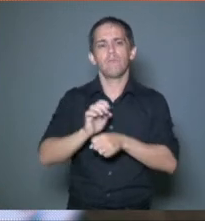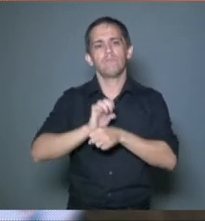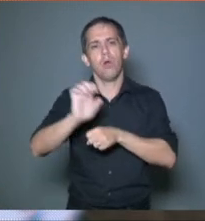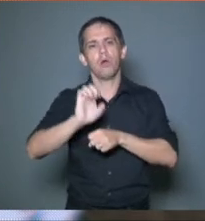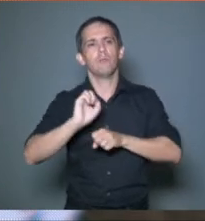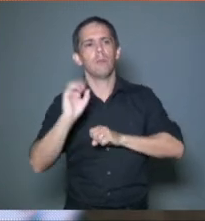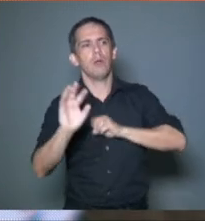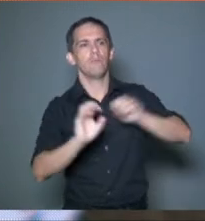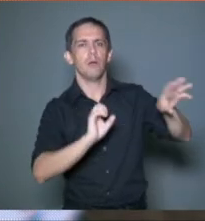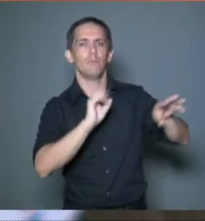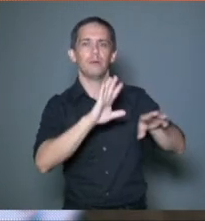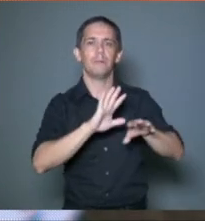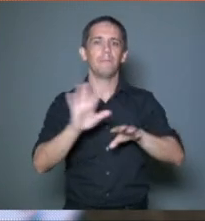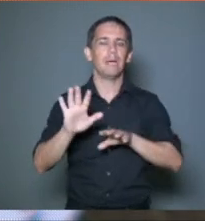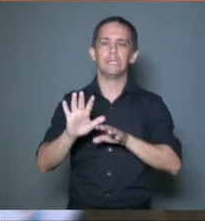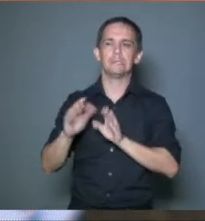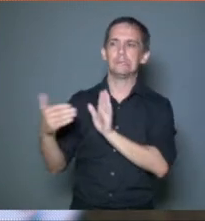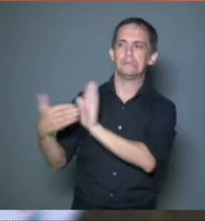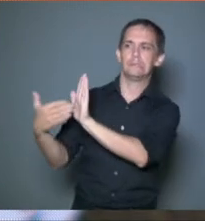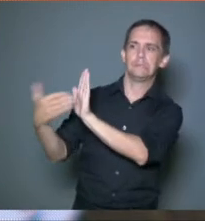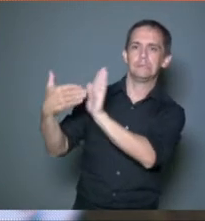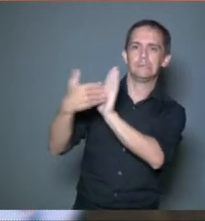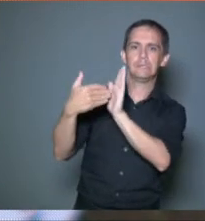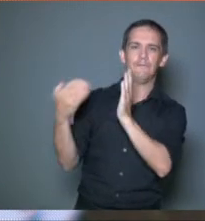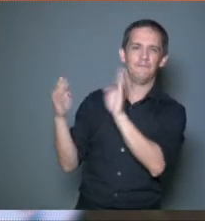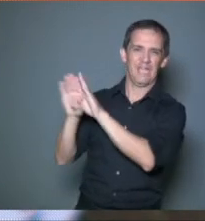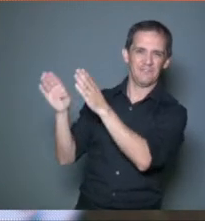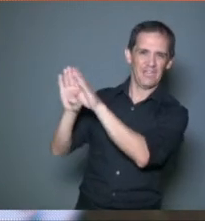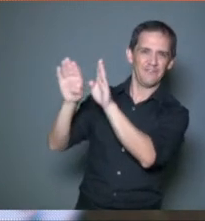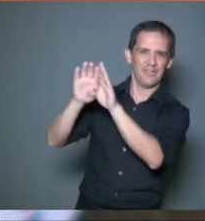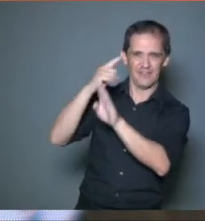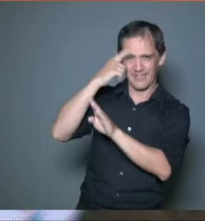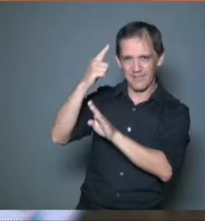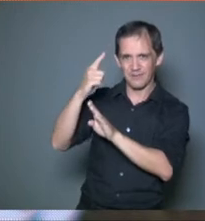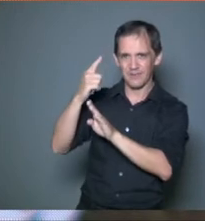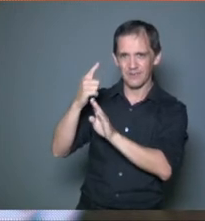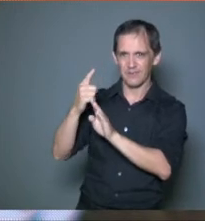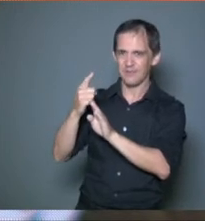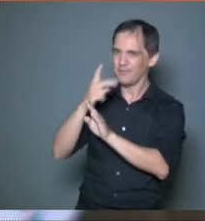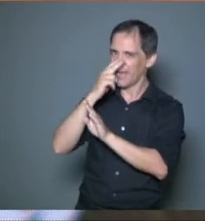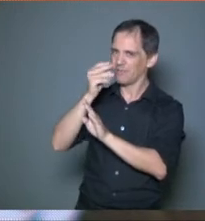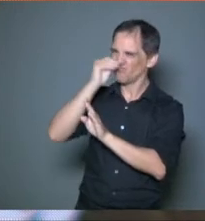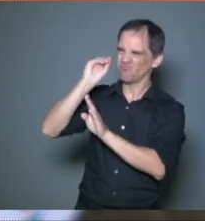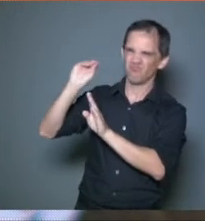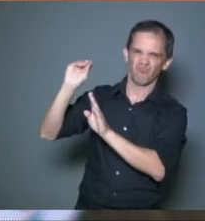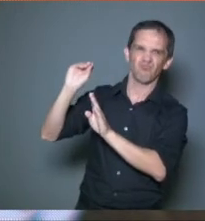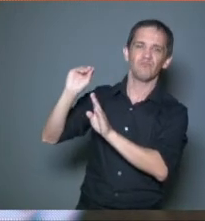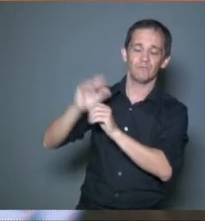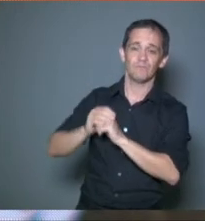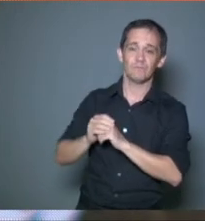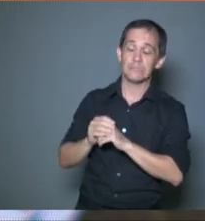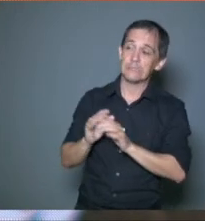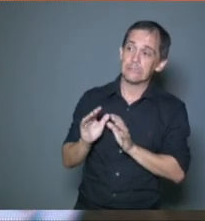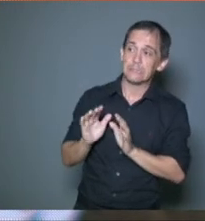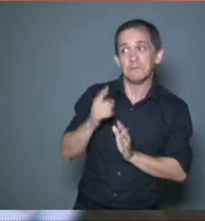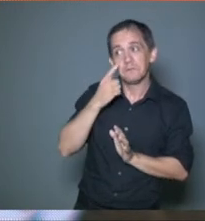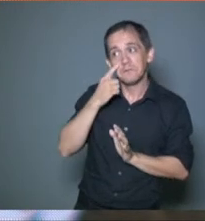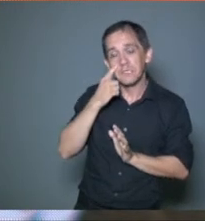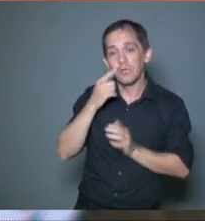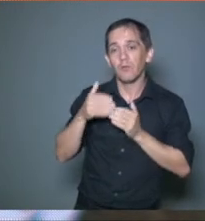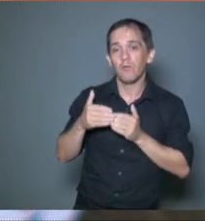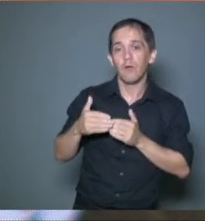to continue exporting, it's not being able to because of a number of challenges, but we expect